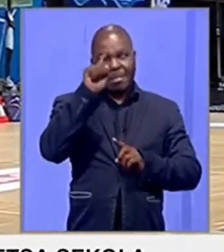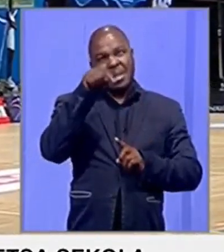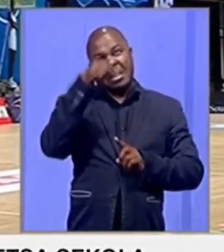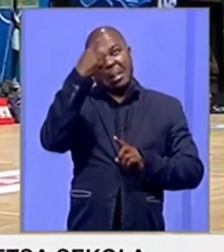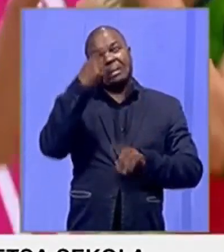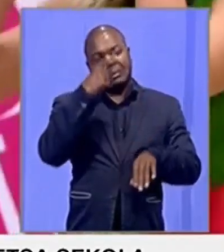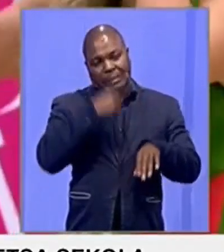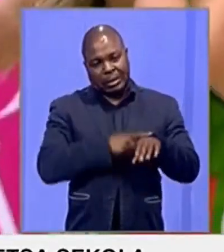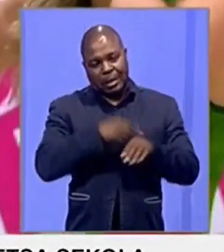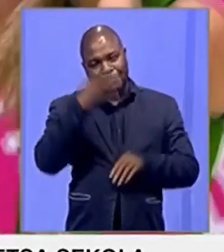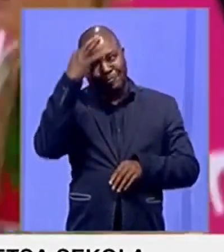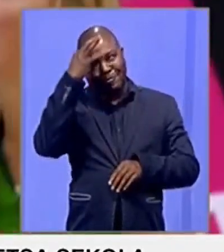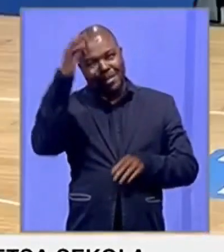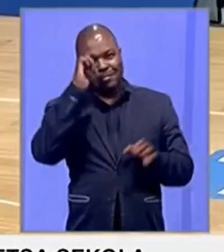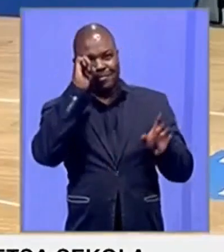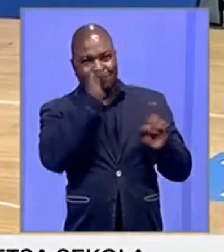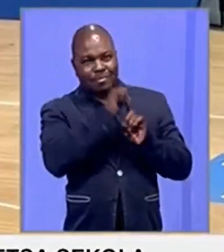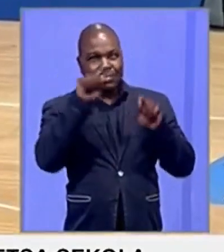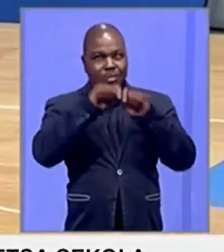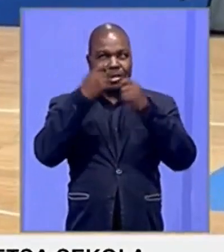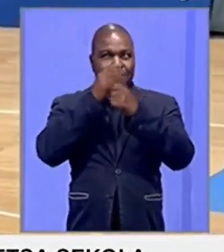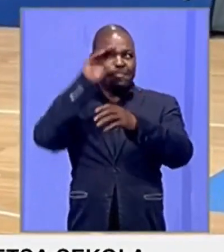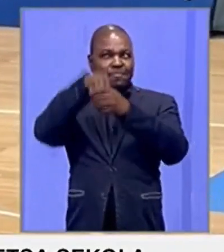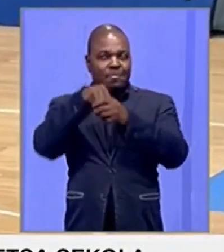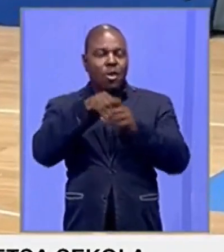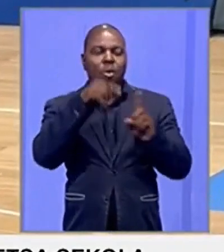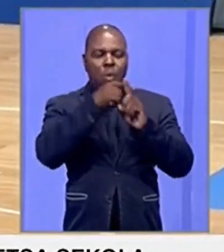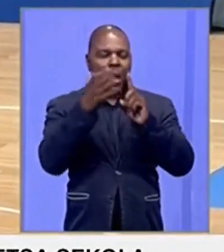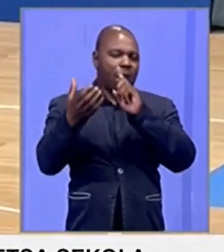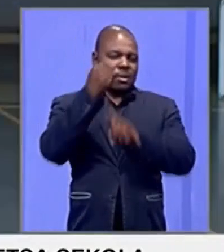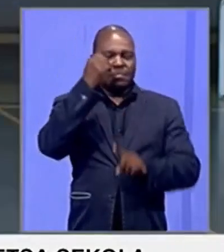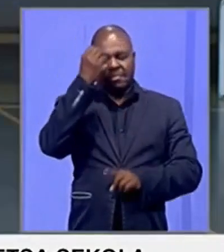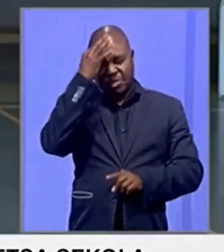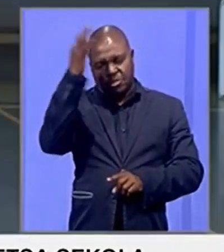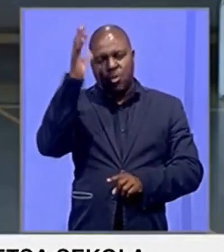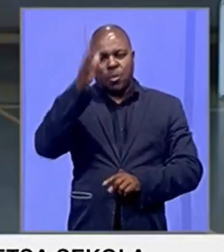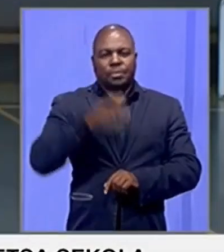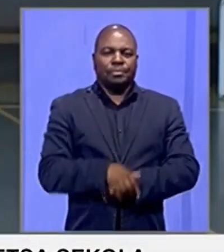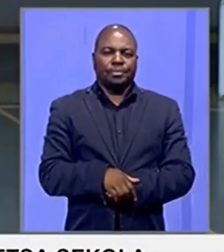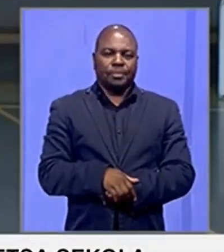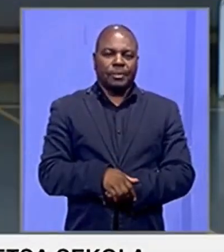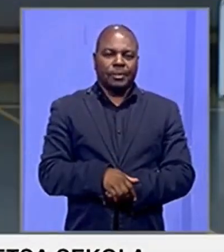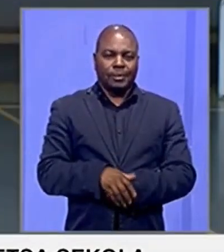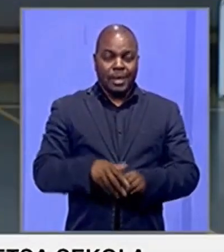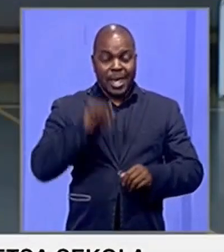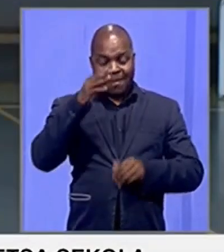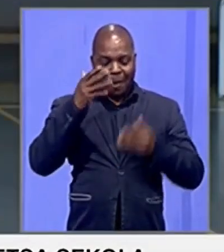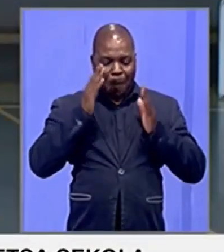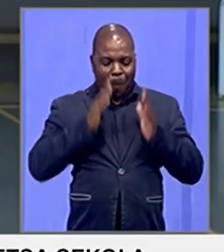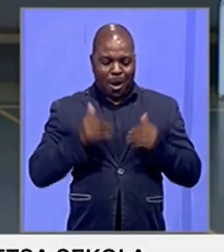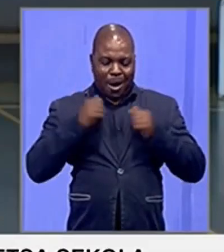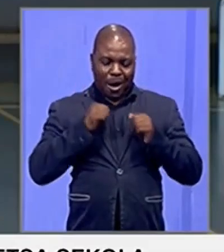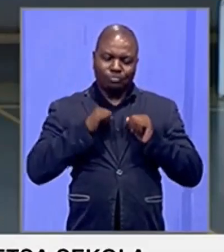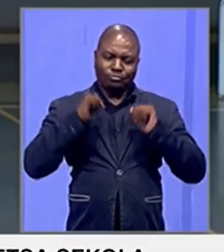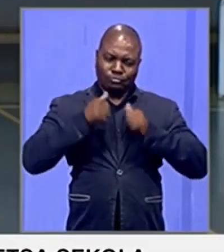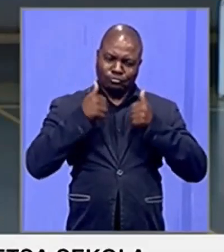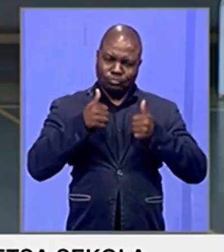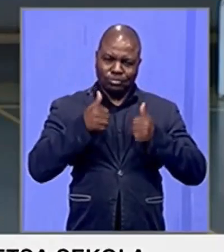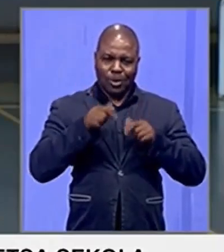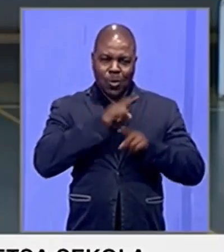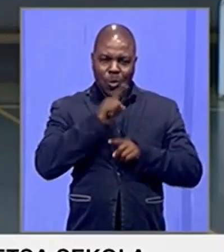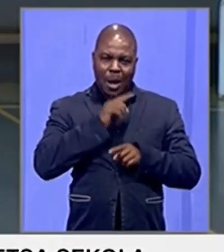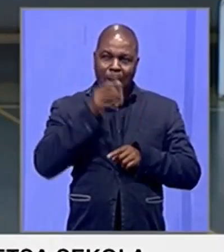tlang ditoro tsa hae tsa ho ba karolo ya sehlopha sa naha di tla phethahala. I mean, if my body allows, definitely it takes a toll to